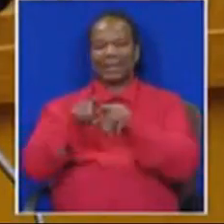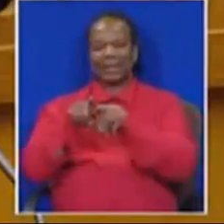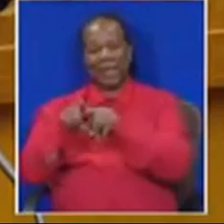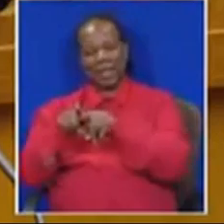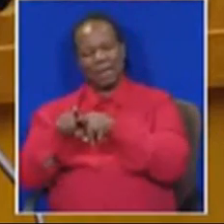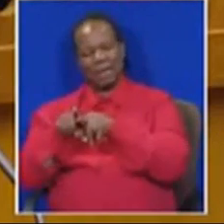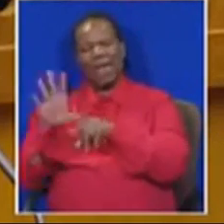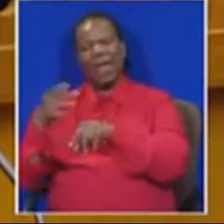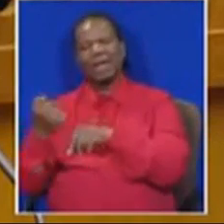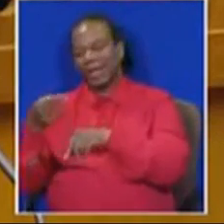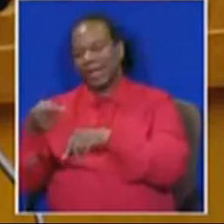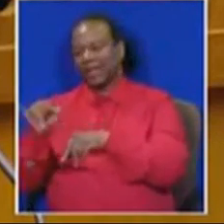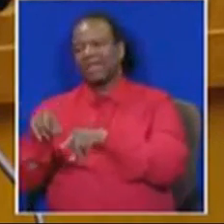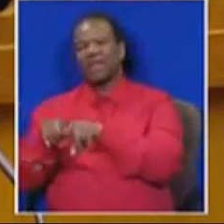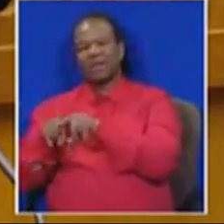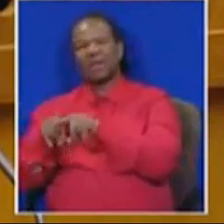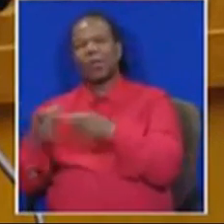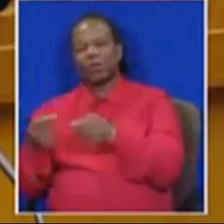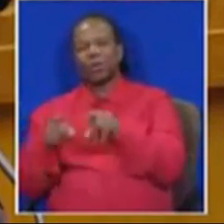and test campaign that we launched.